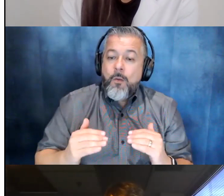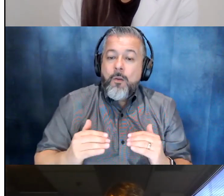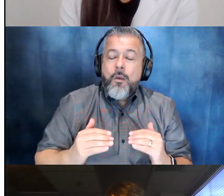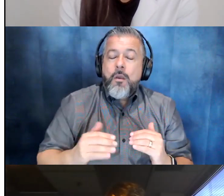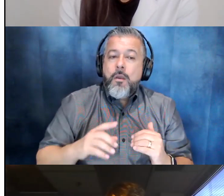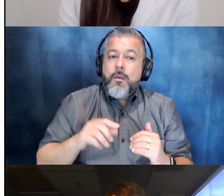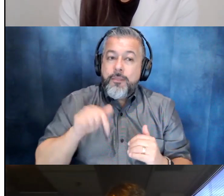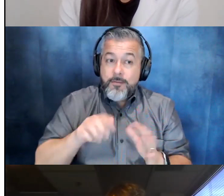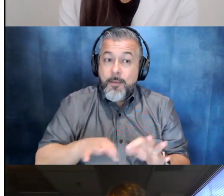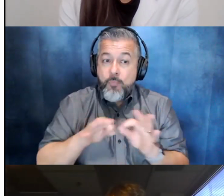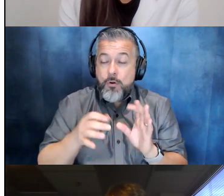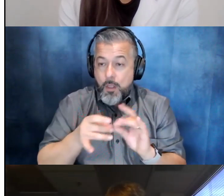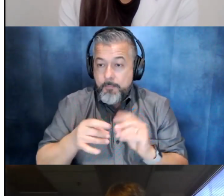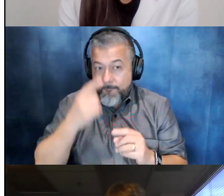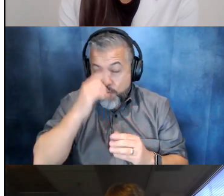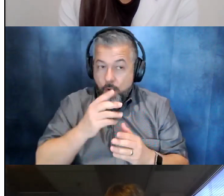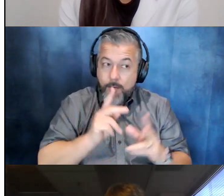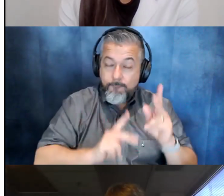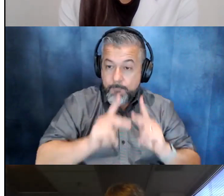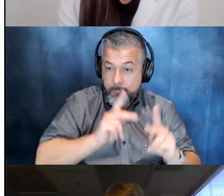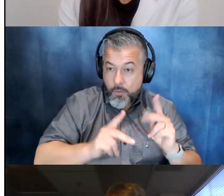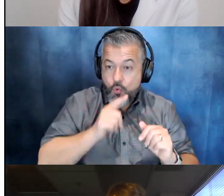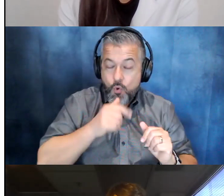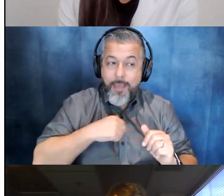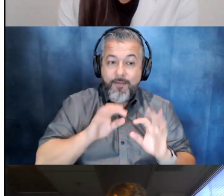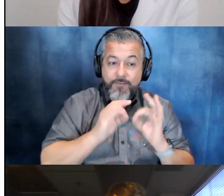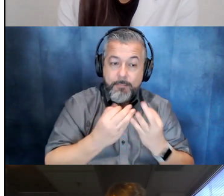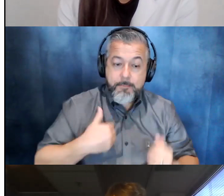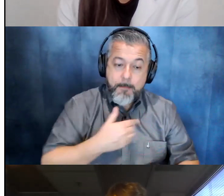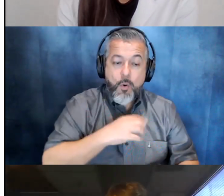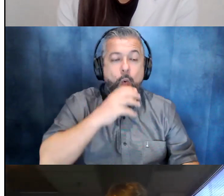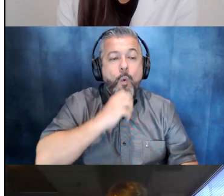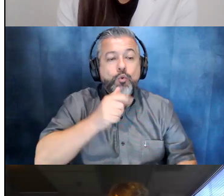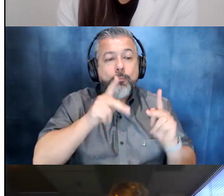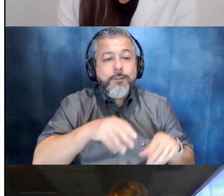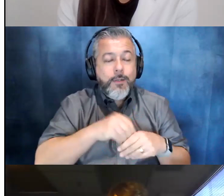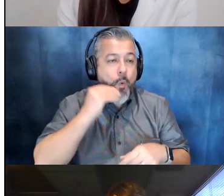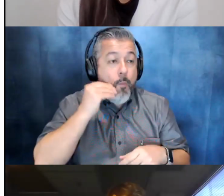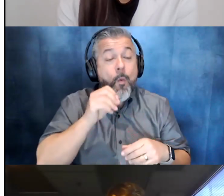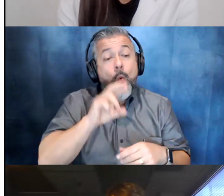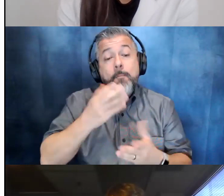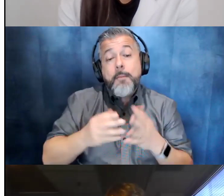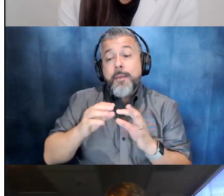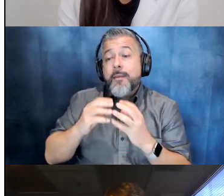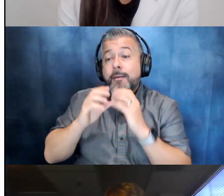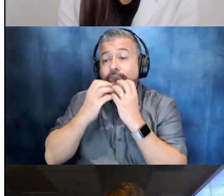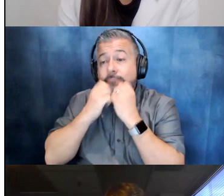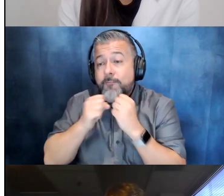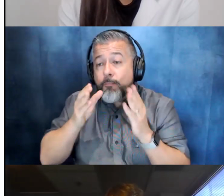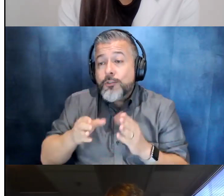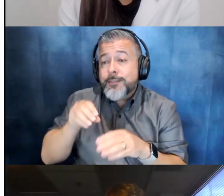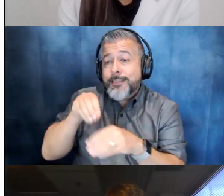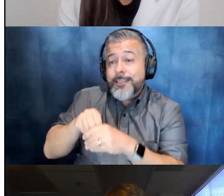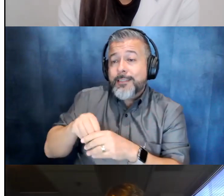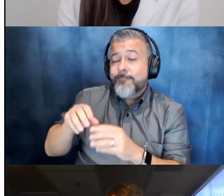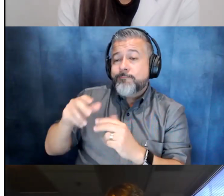individuals who have a family member, an older adult at home, as well as someone in a facility, which is, do you have any recommendations for